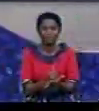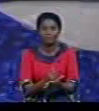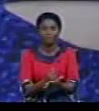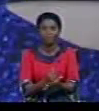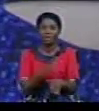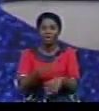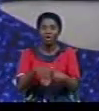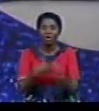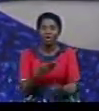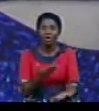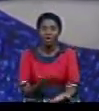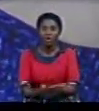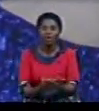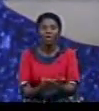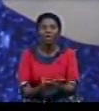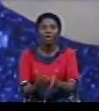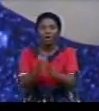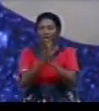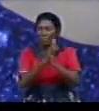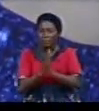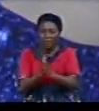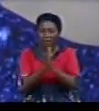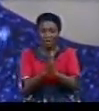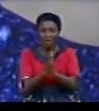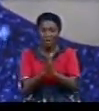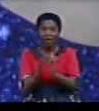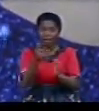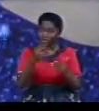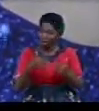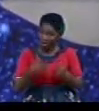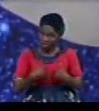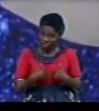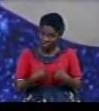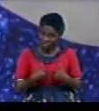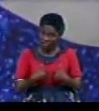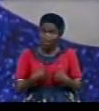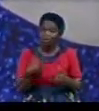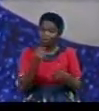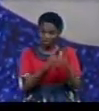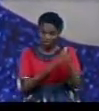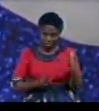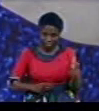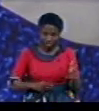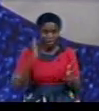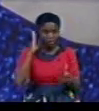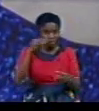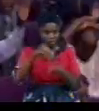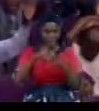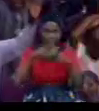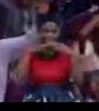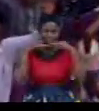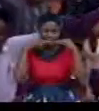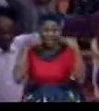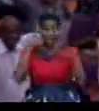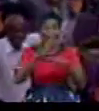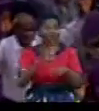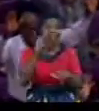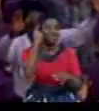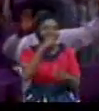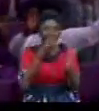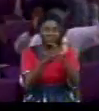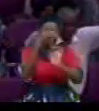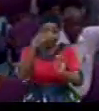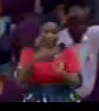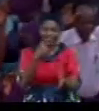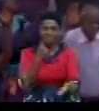questions you have all the prayer items you have the Lord will put a smile on your face